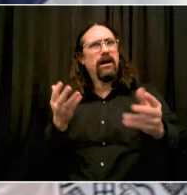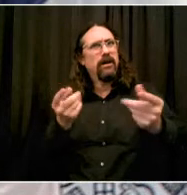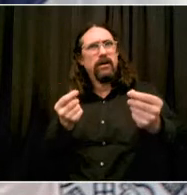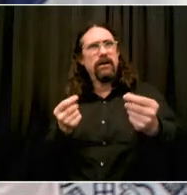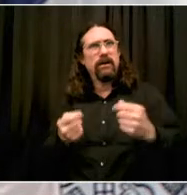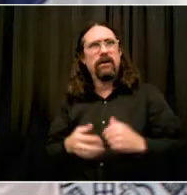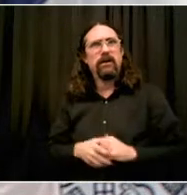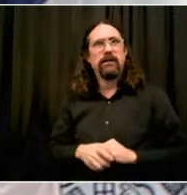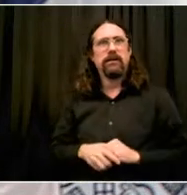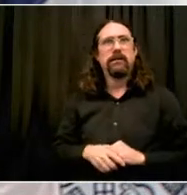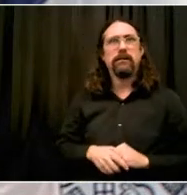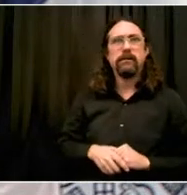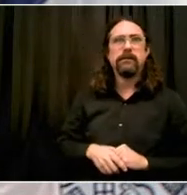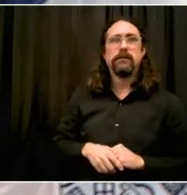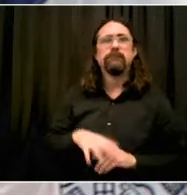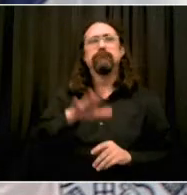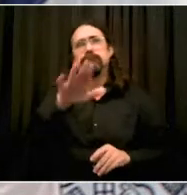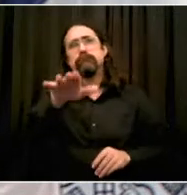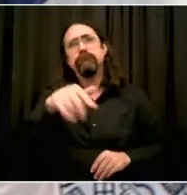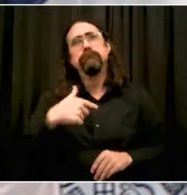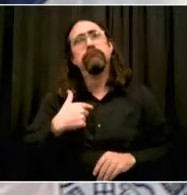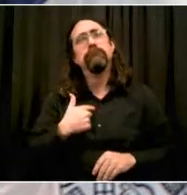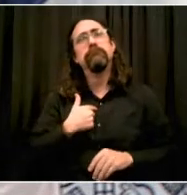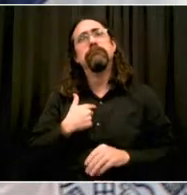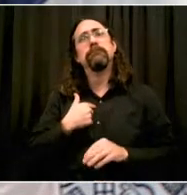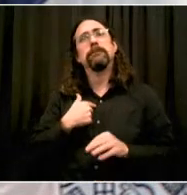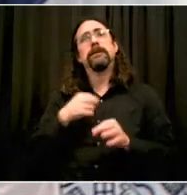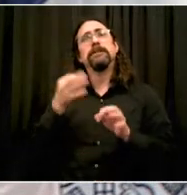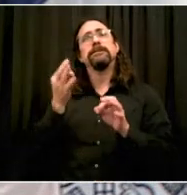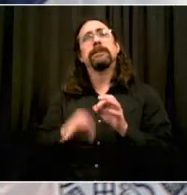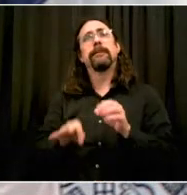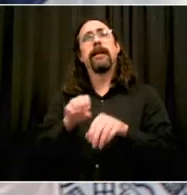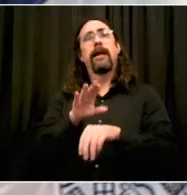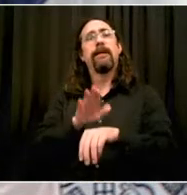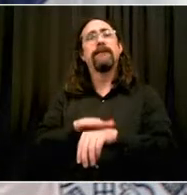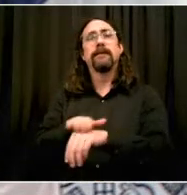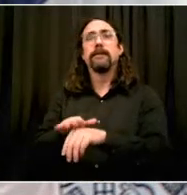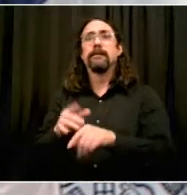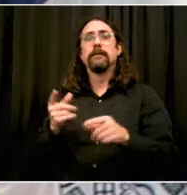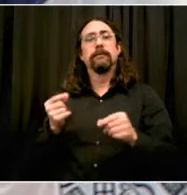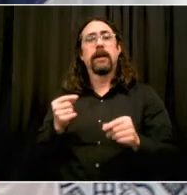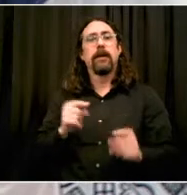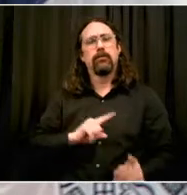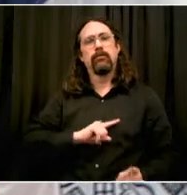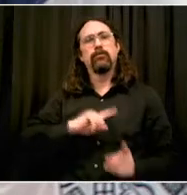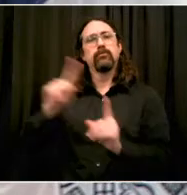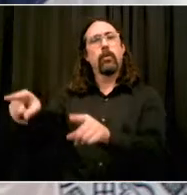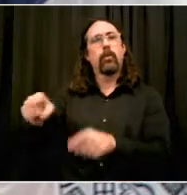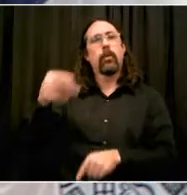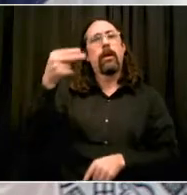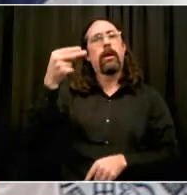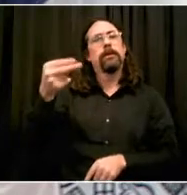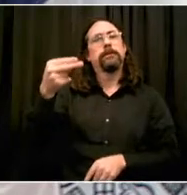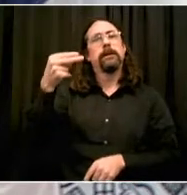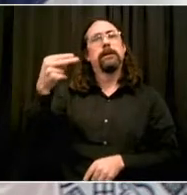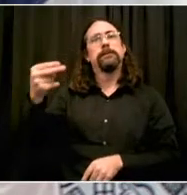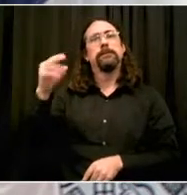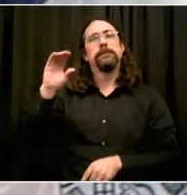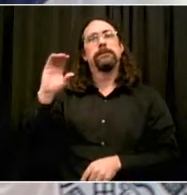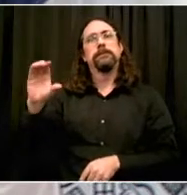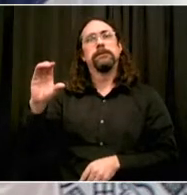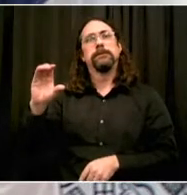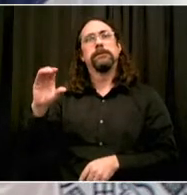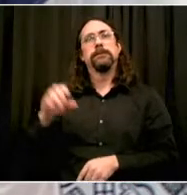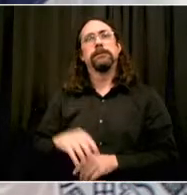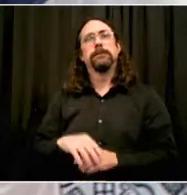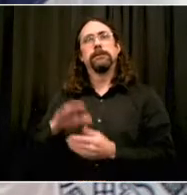near you. Overwhelmingly, our health and hospitals, we have the clinics, we have the pop-up sites. They generally